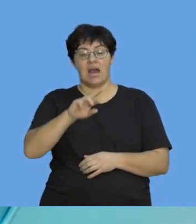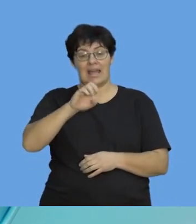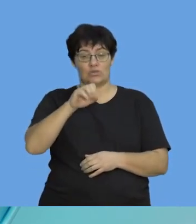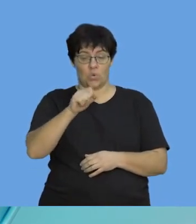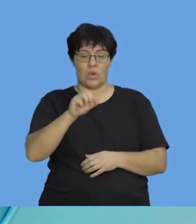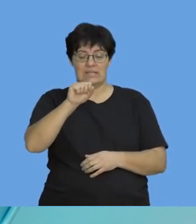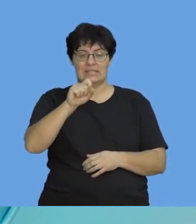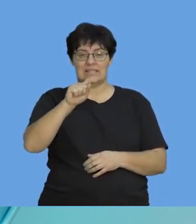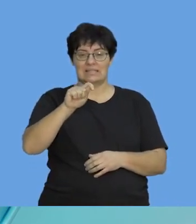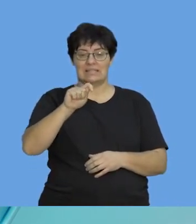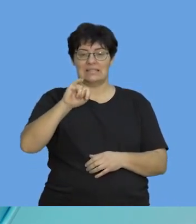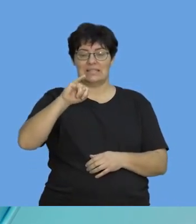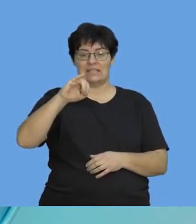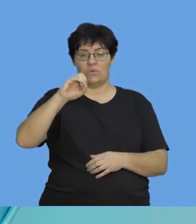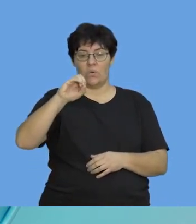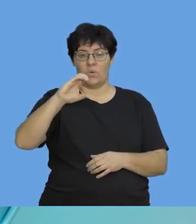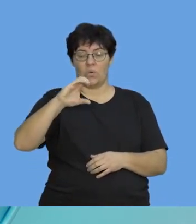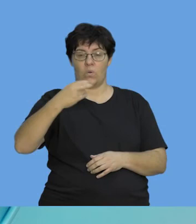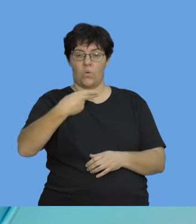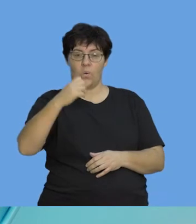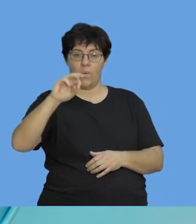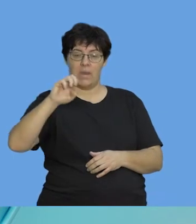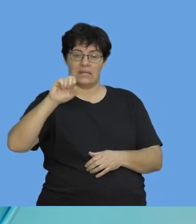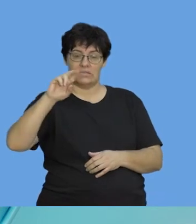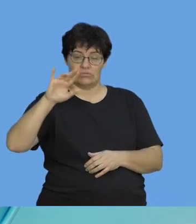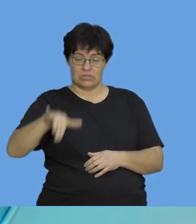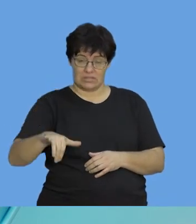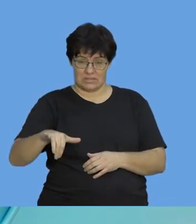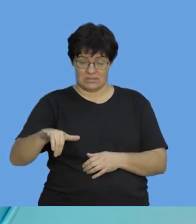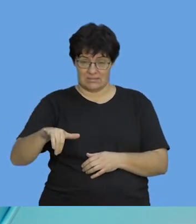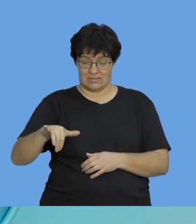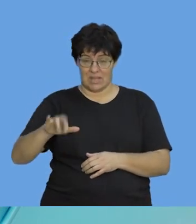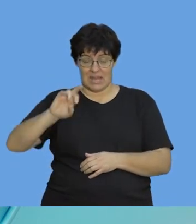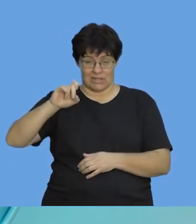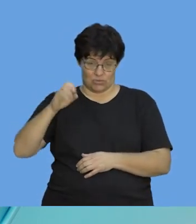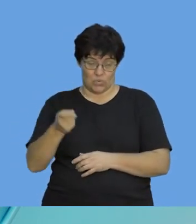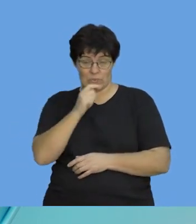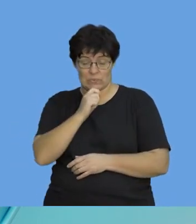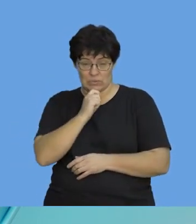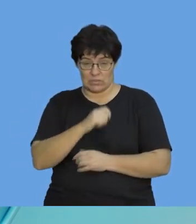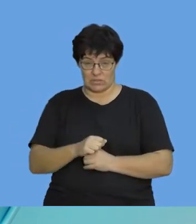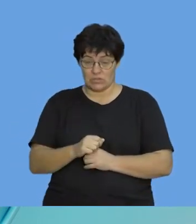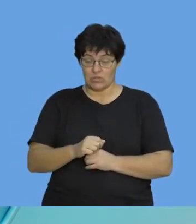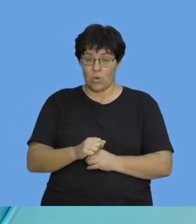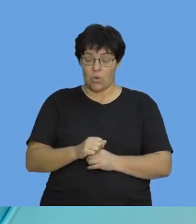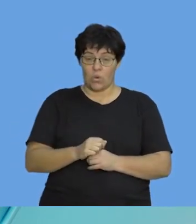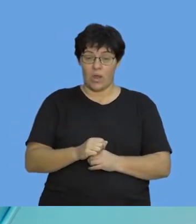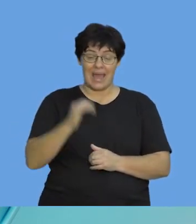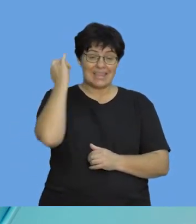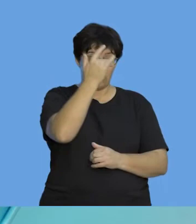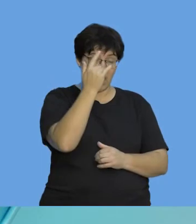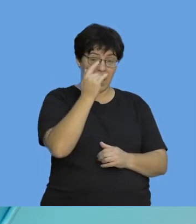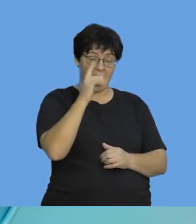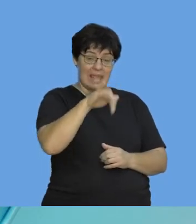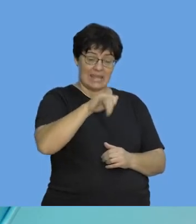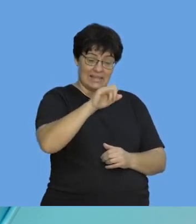determine, you know, the theoretical yield. So theoretical yield is actually what is expected. But in reality,